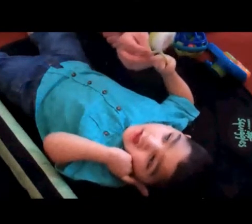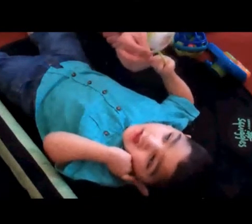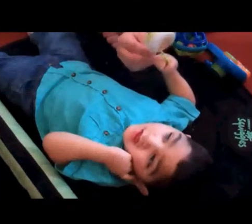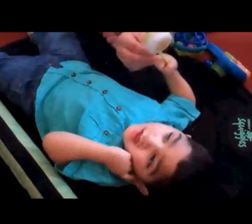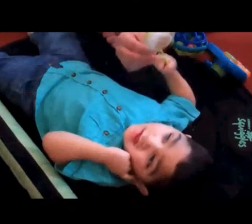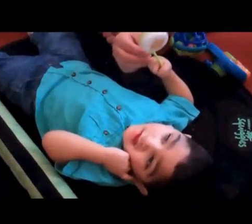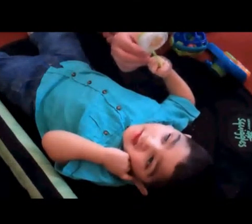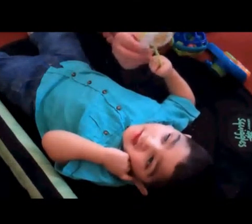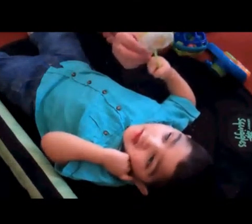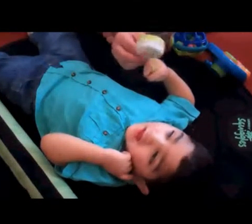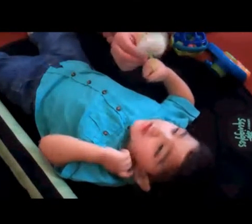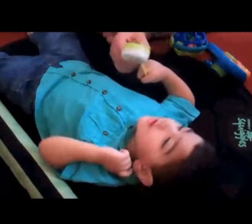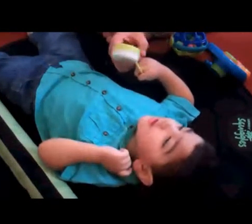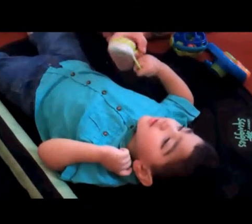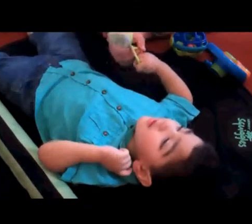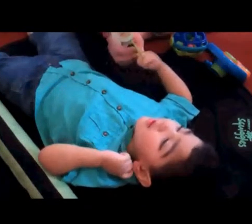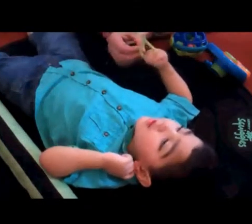head towards the voice.